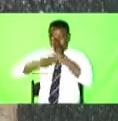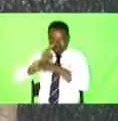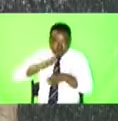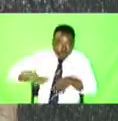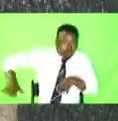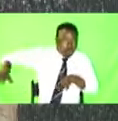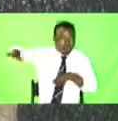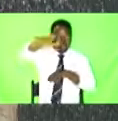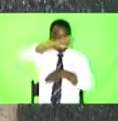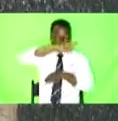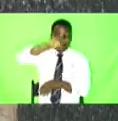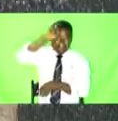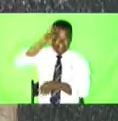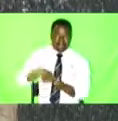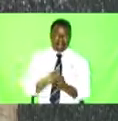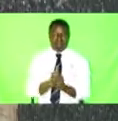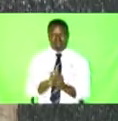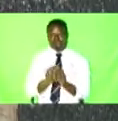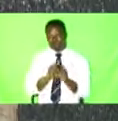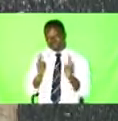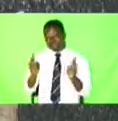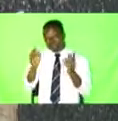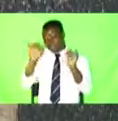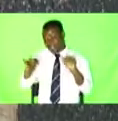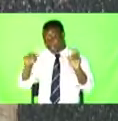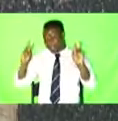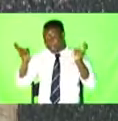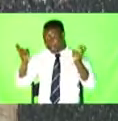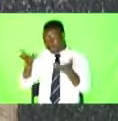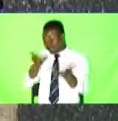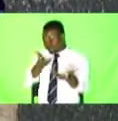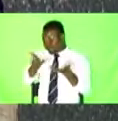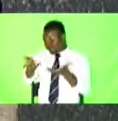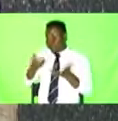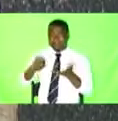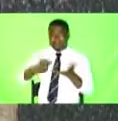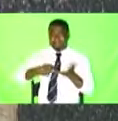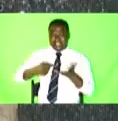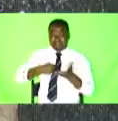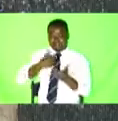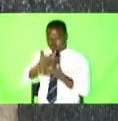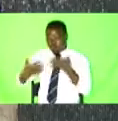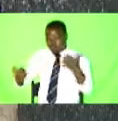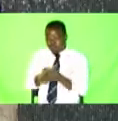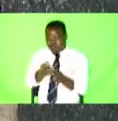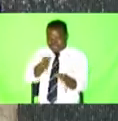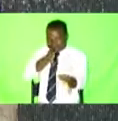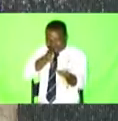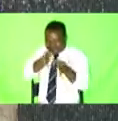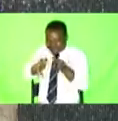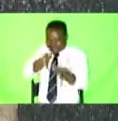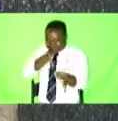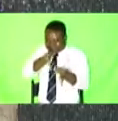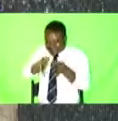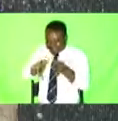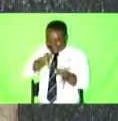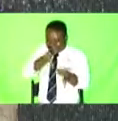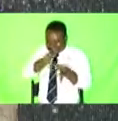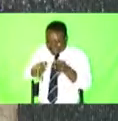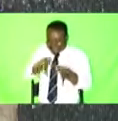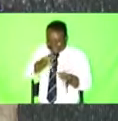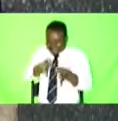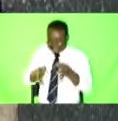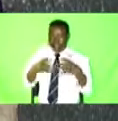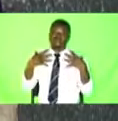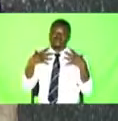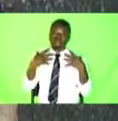whole world. Now, so in this talk, I'll try to open up the gospel and establish the fact